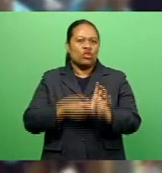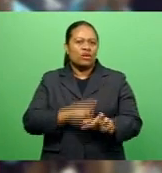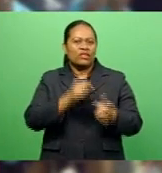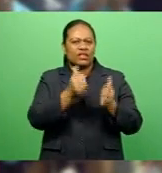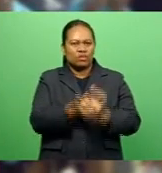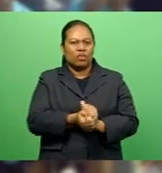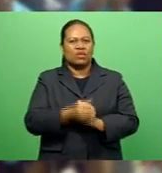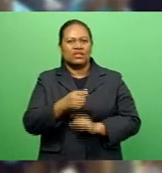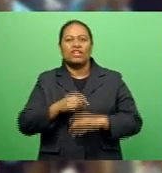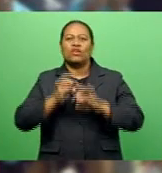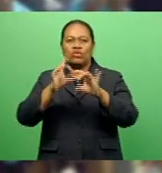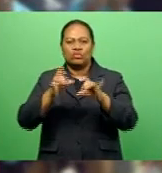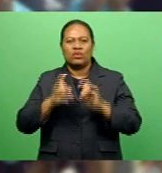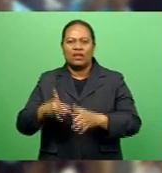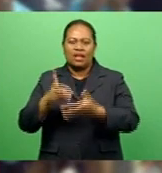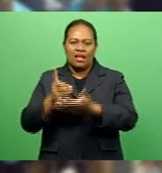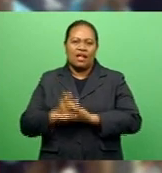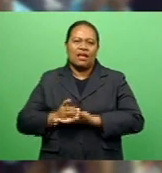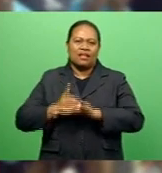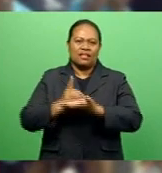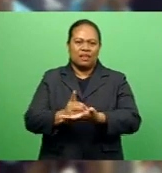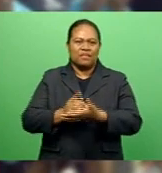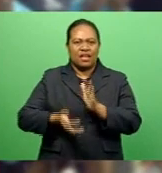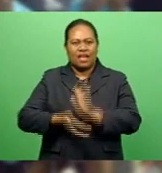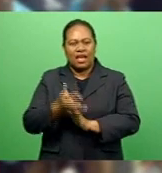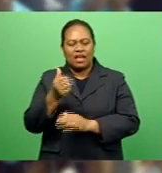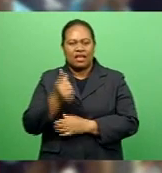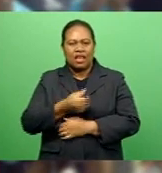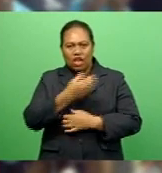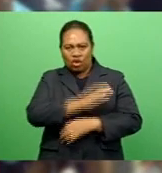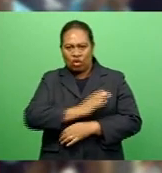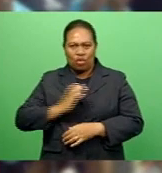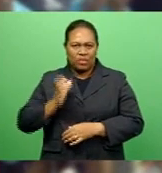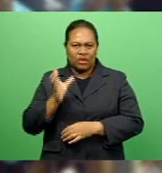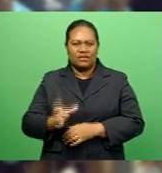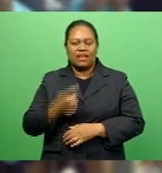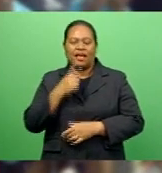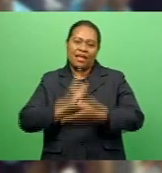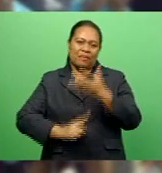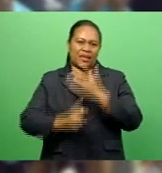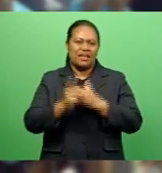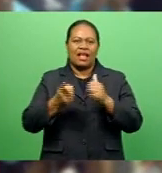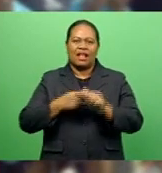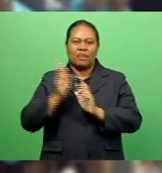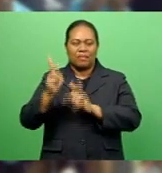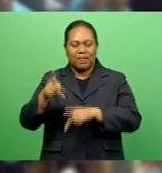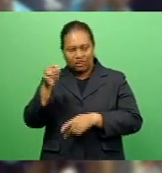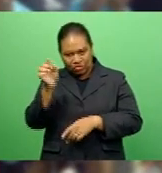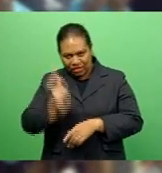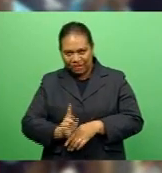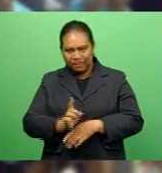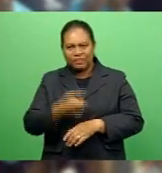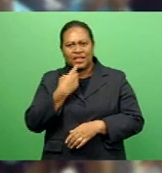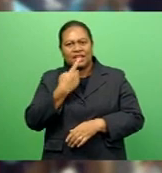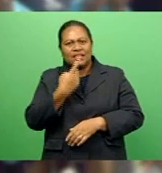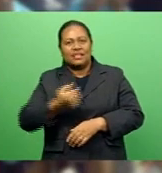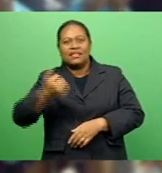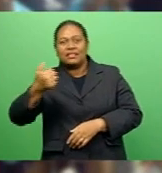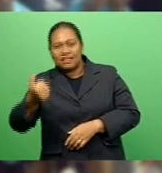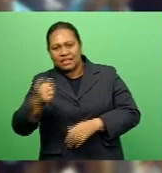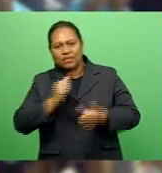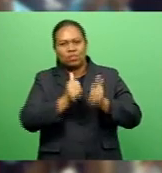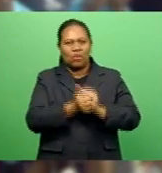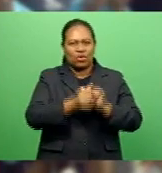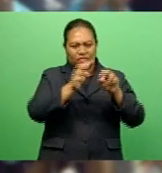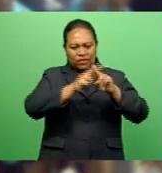and Australia's Deputy High Commissioner to Fiji, Paul Wilson, at Albert Park today. The first phase of the program will see 6 sporting